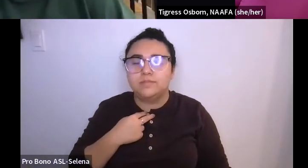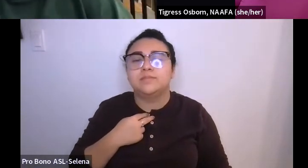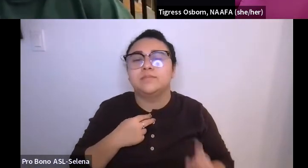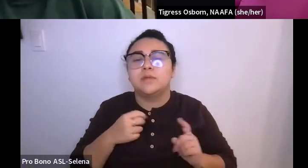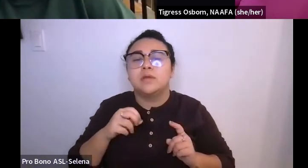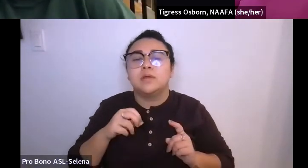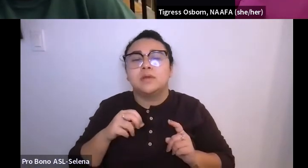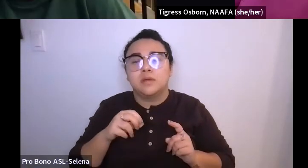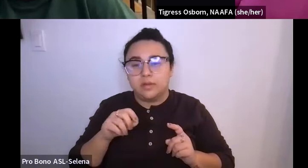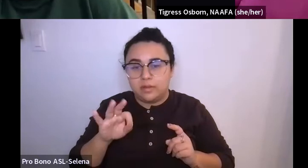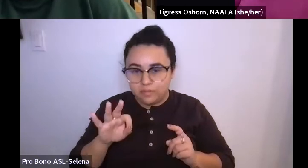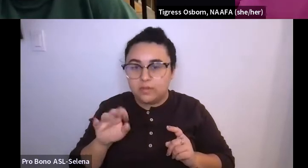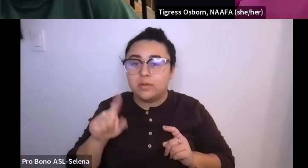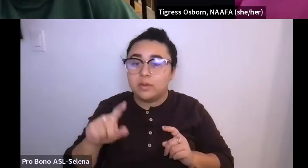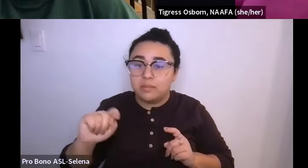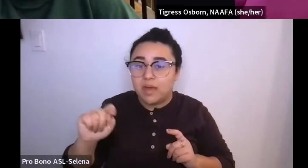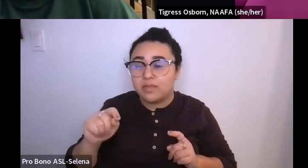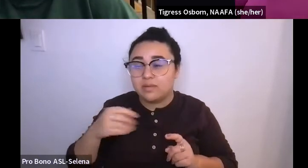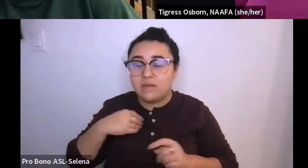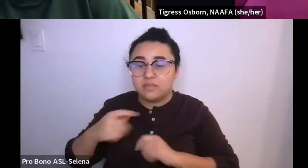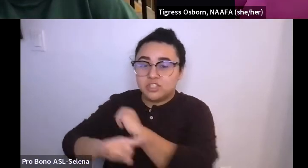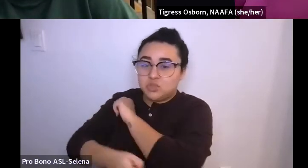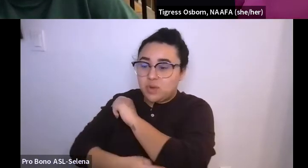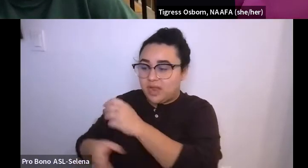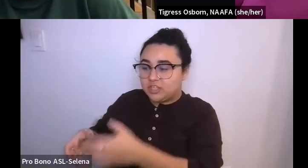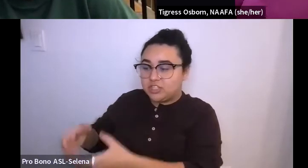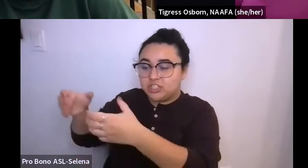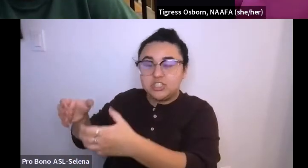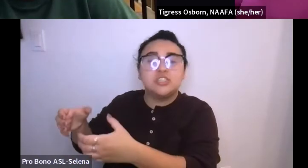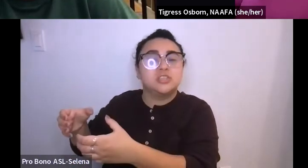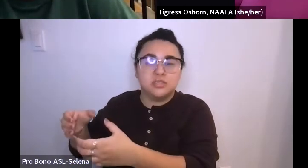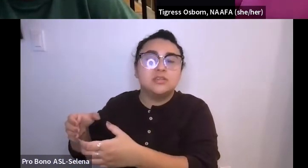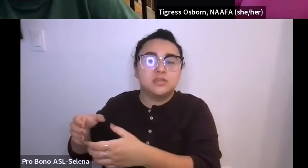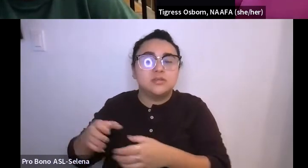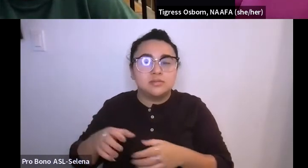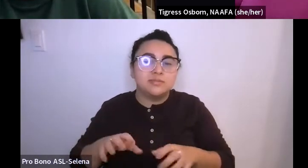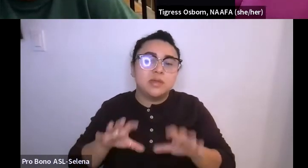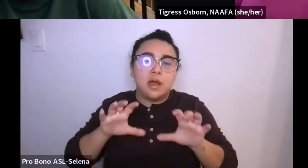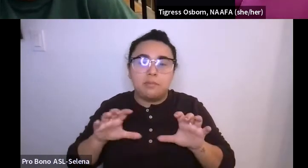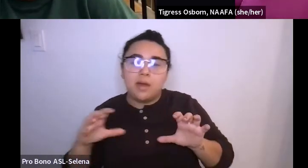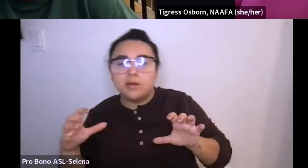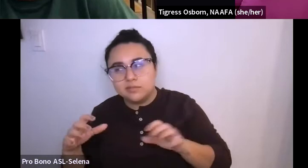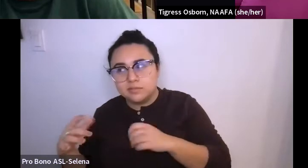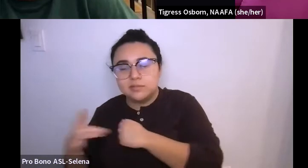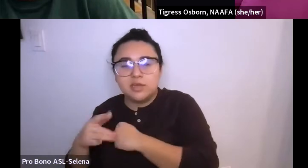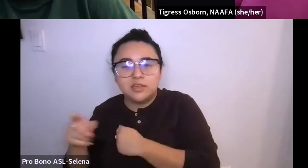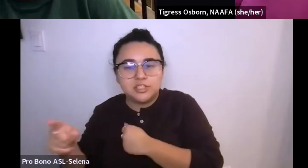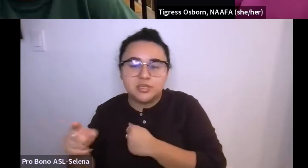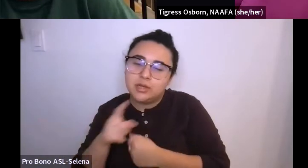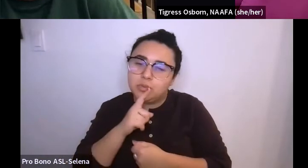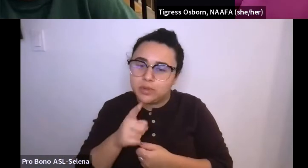when we go to the bathroom, or anything like that. But it very much depends on who's listening,